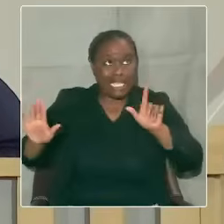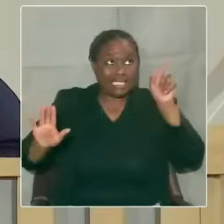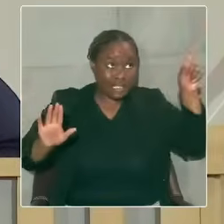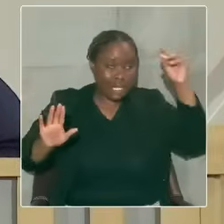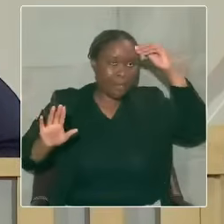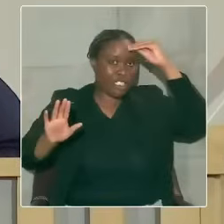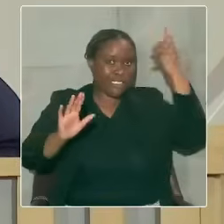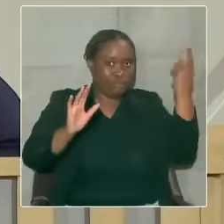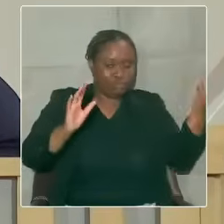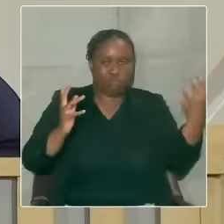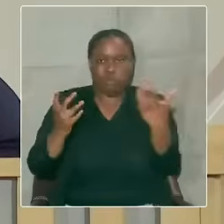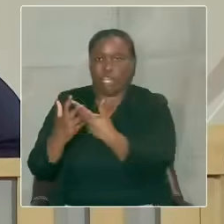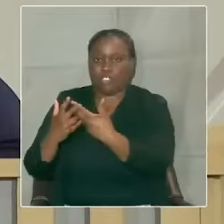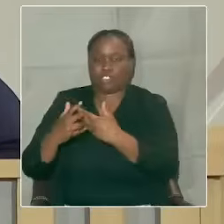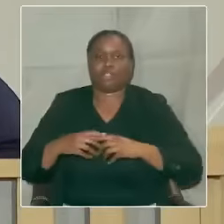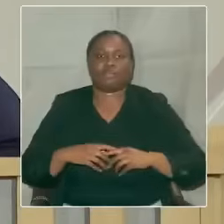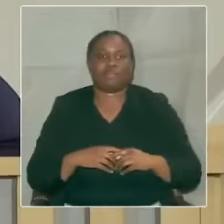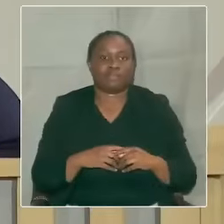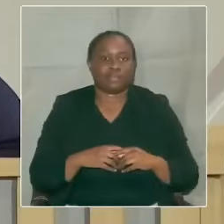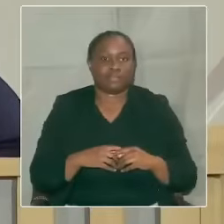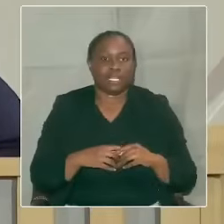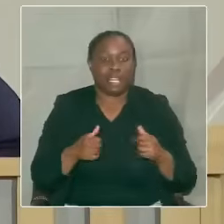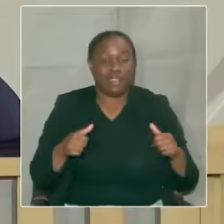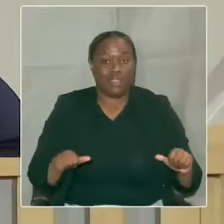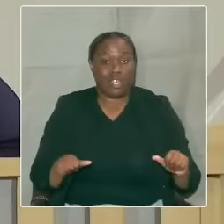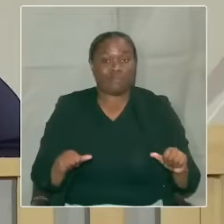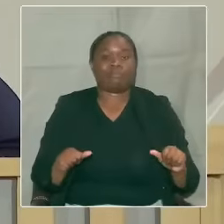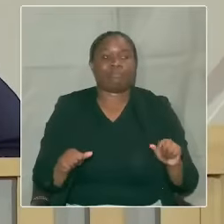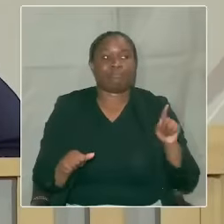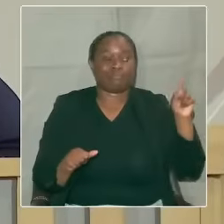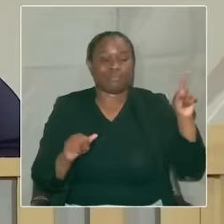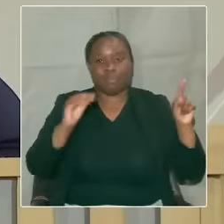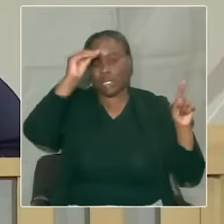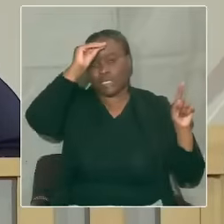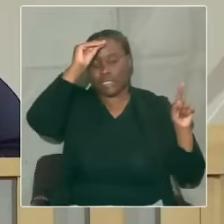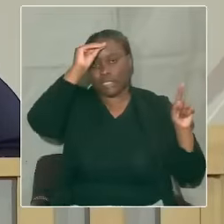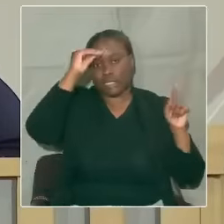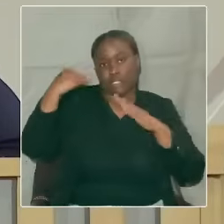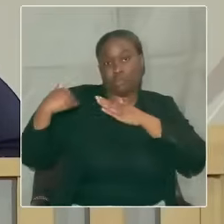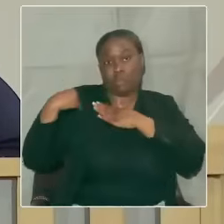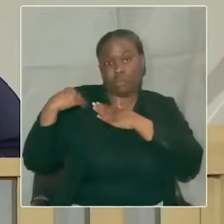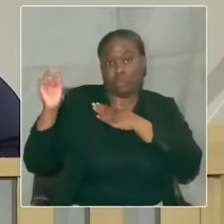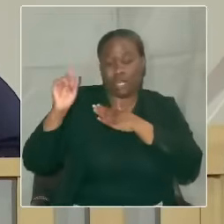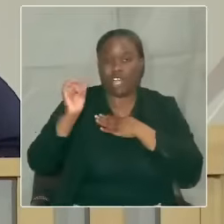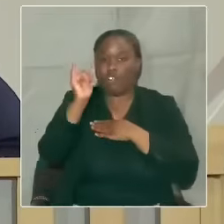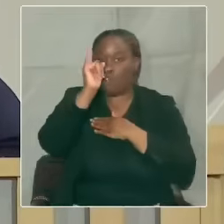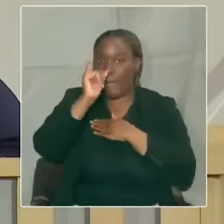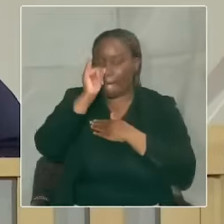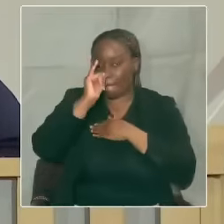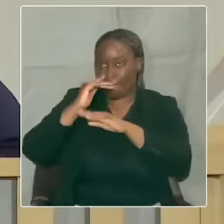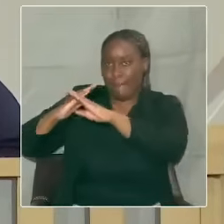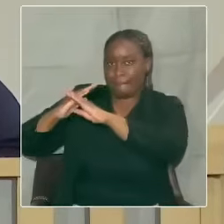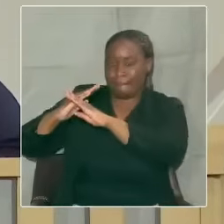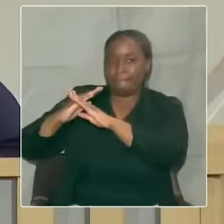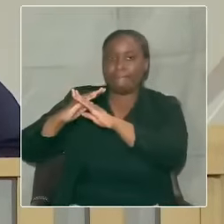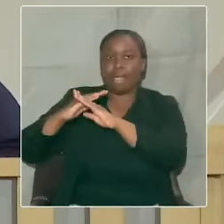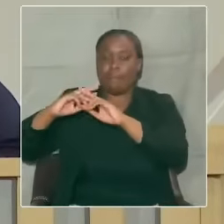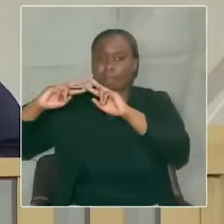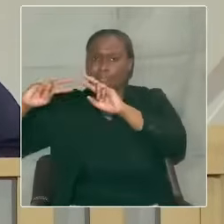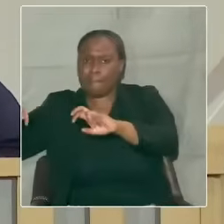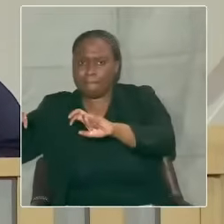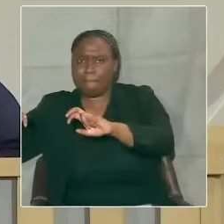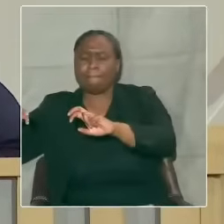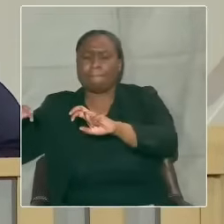provides that the police service is to prevent, combat, and investigate crime, to maintain public order,